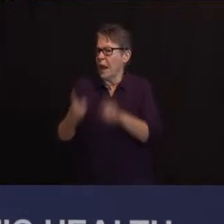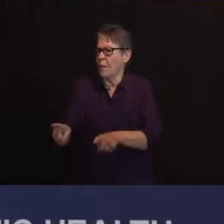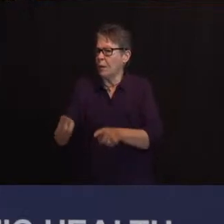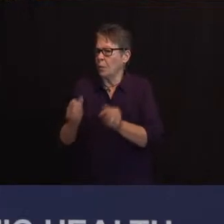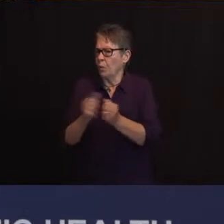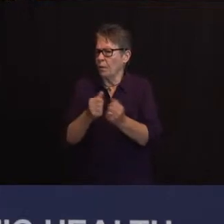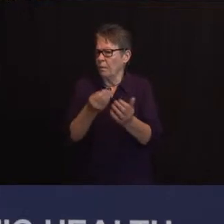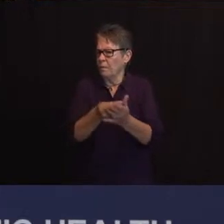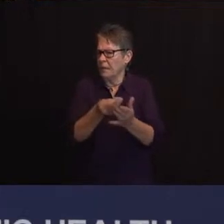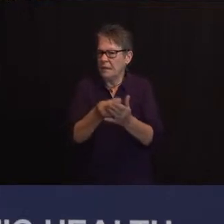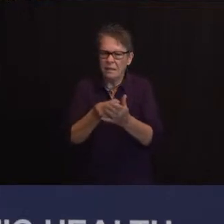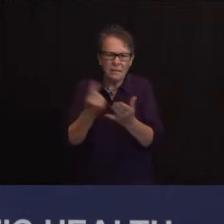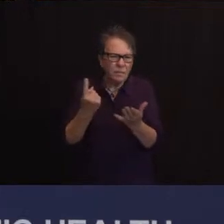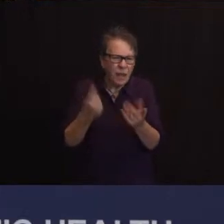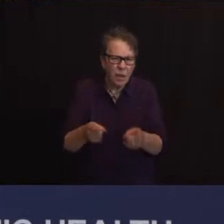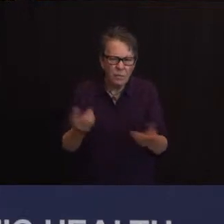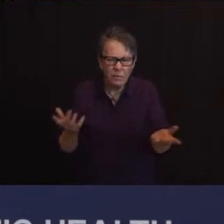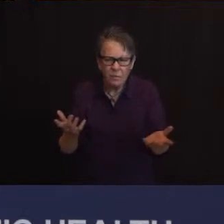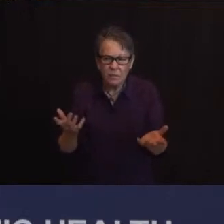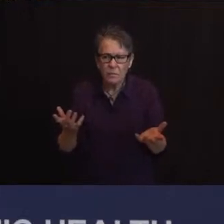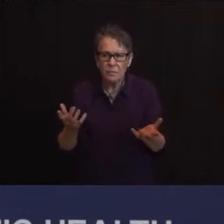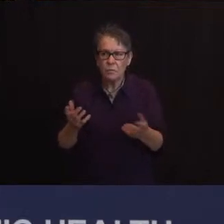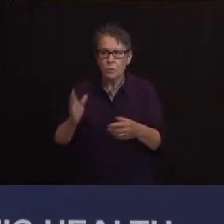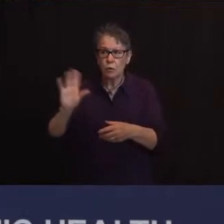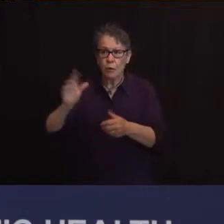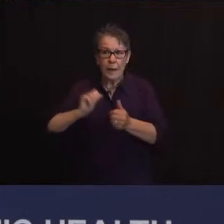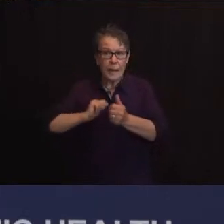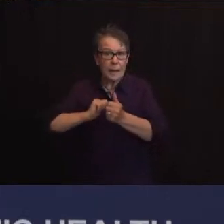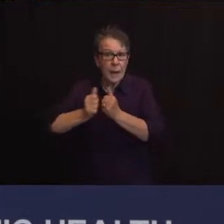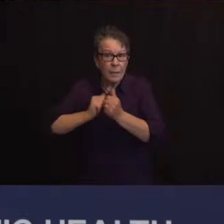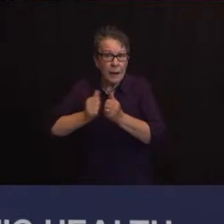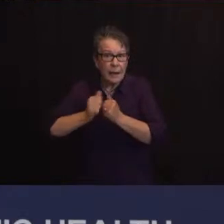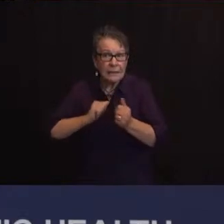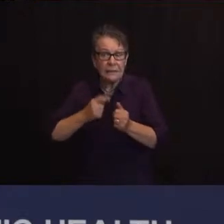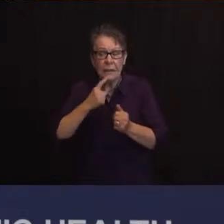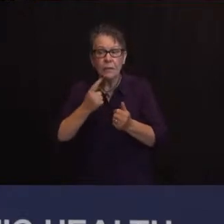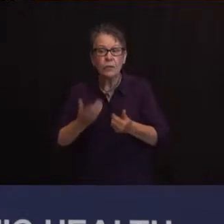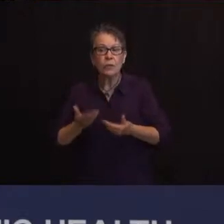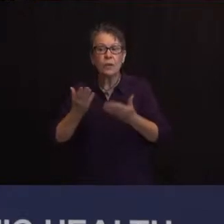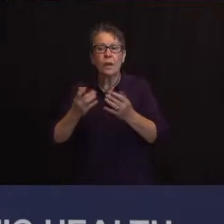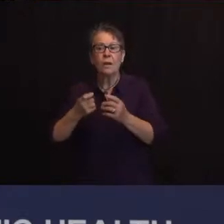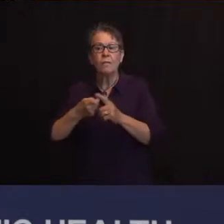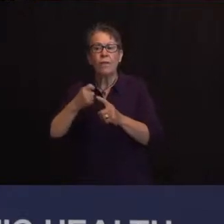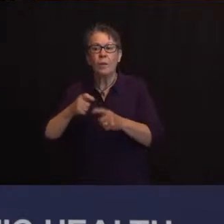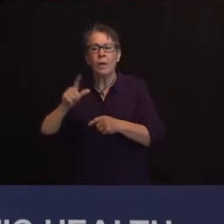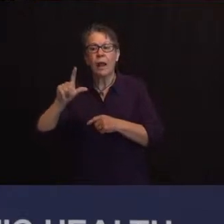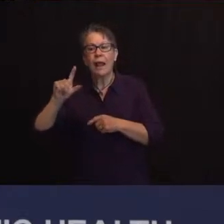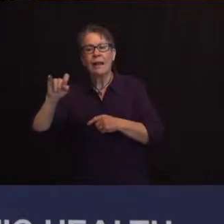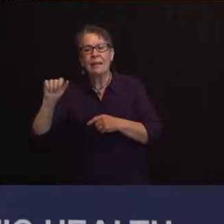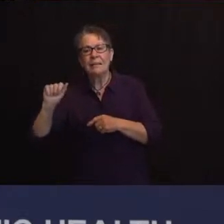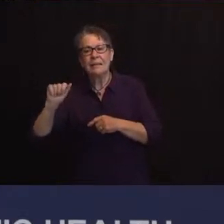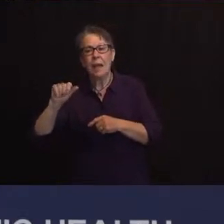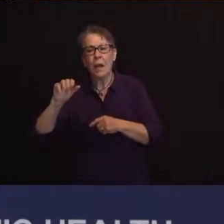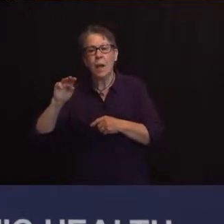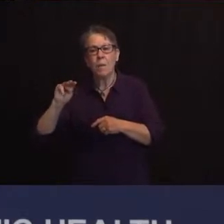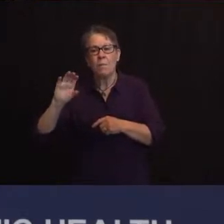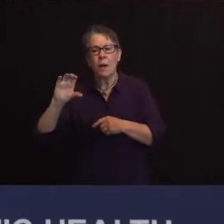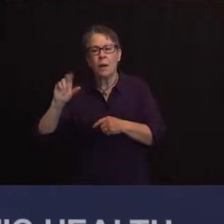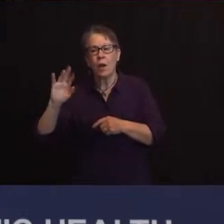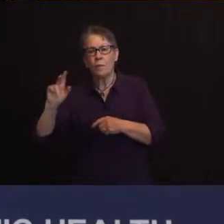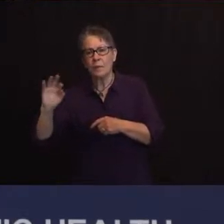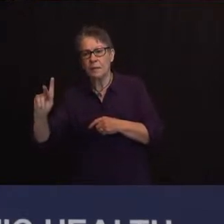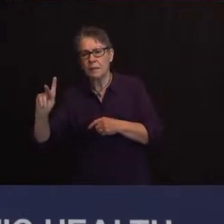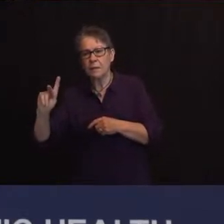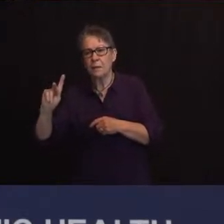said that petitions filed by Lisa McCormick were fraudulent, and I'm wondering whether or not you will rethink an executive order